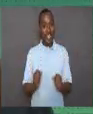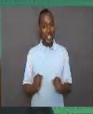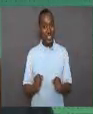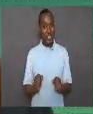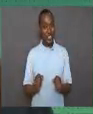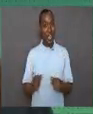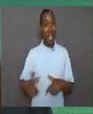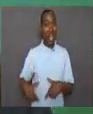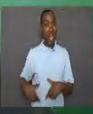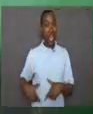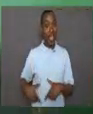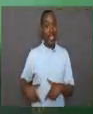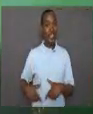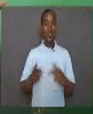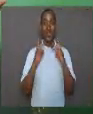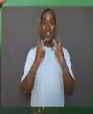the lungs.